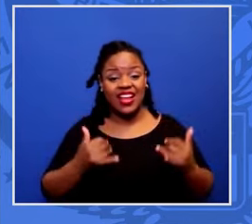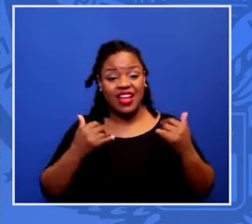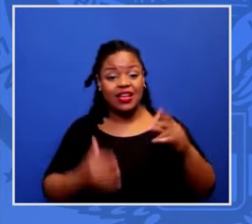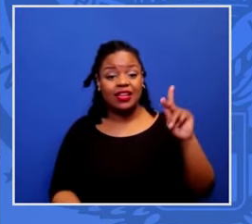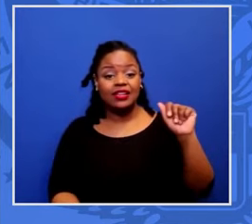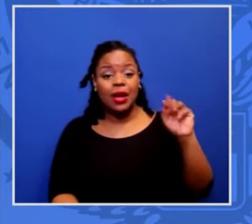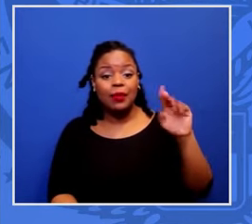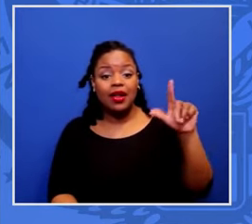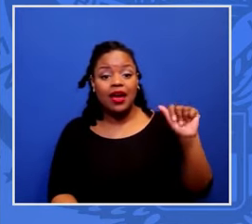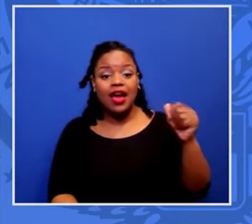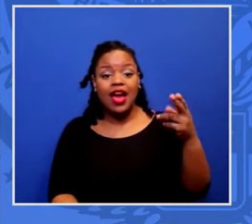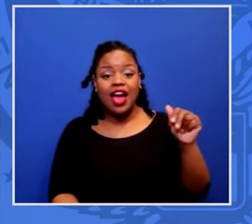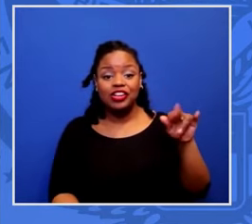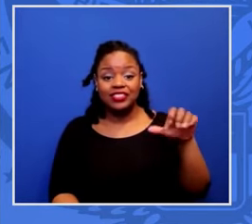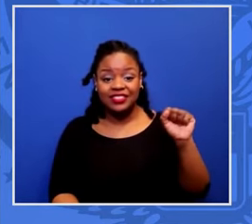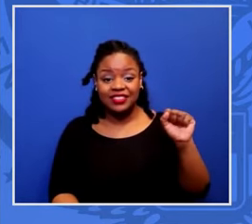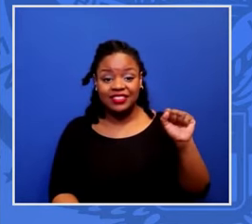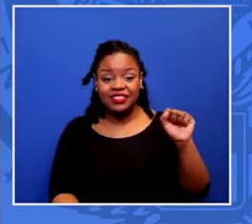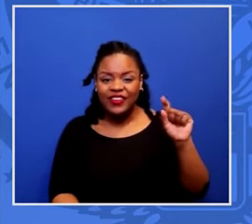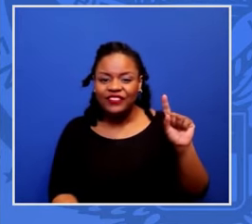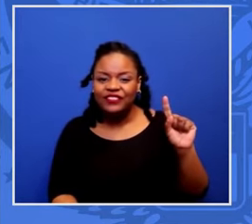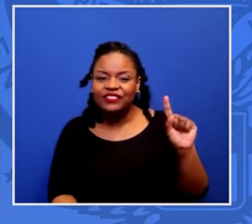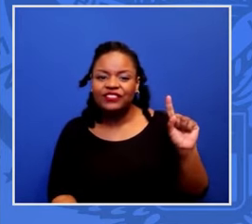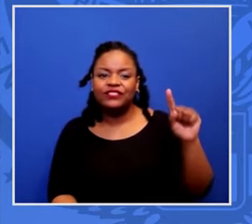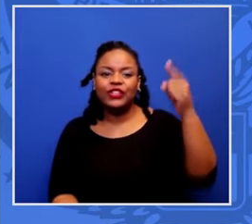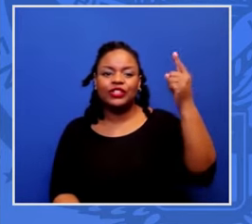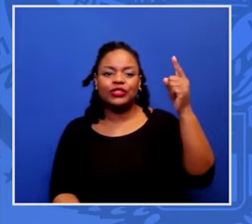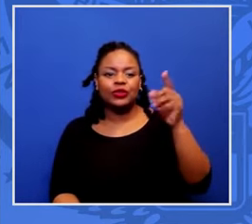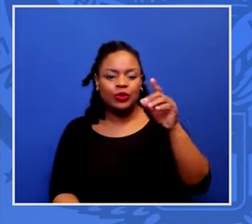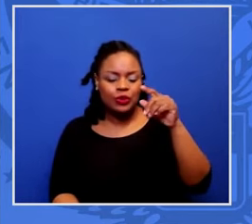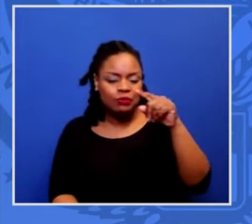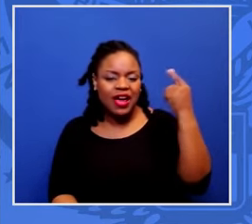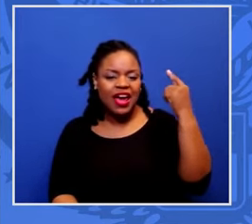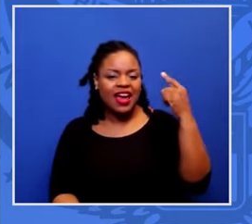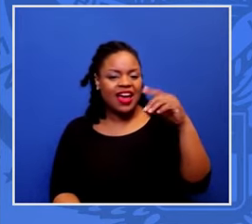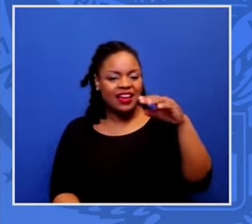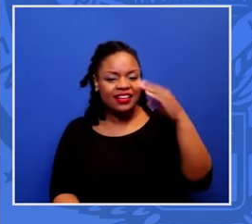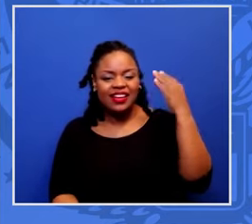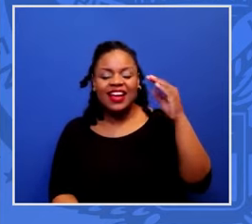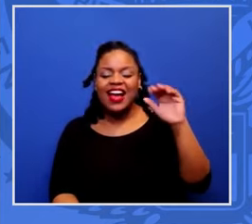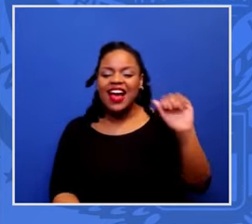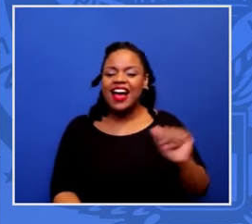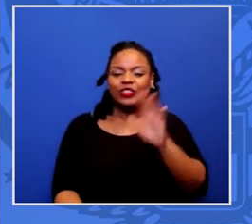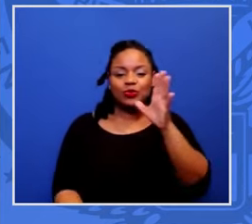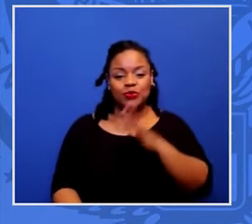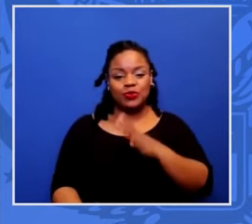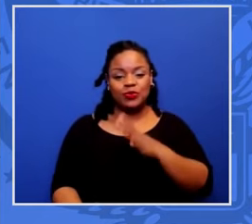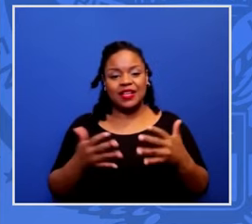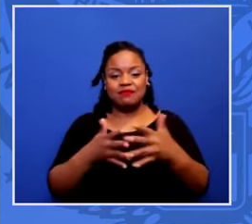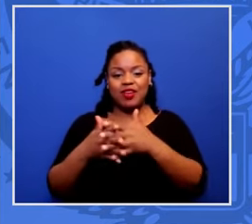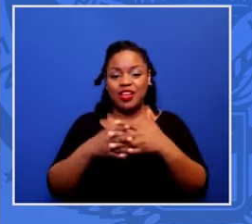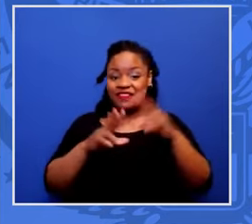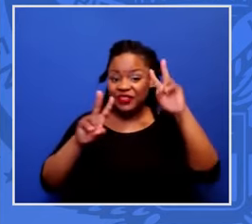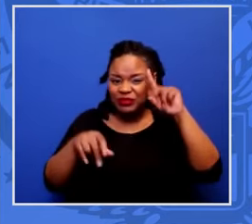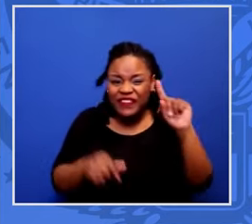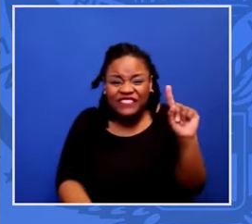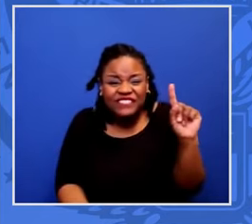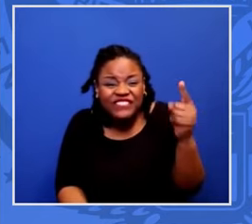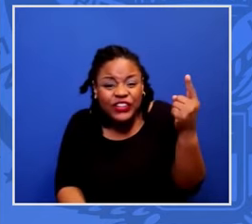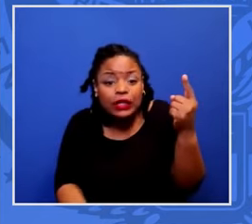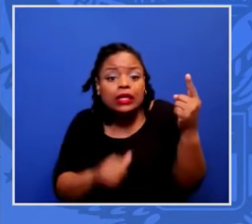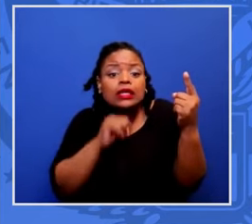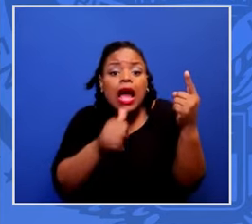United States. She is the first, but she will not be the last. The future for girls everywhere is limitless.